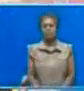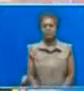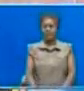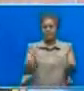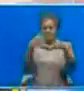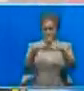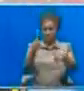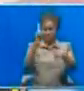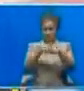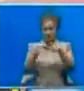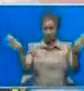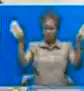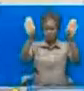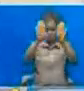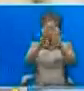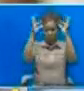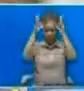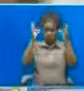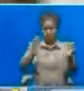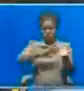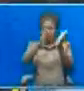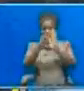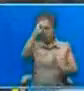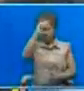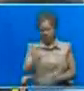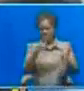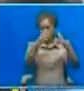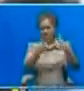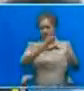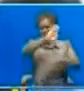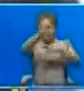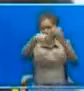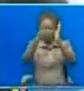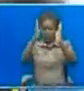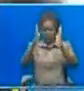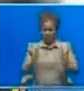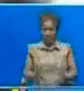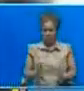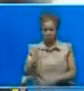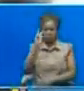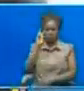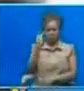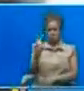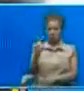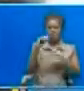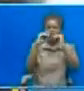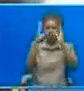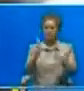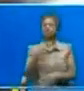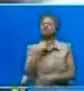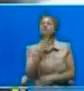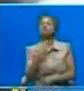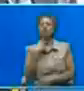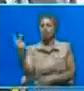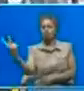But when the closed-door deliberations before Judge Nderi began, everyone's game face was on. The teachers' unions,